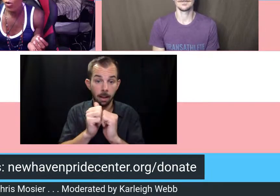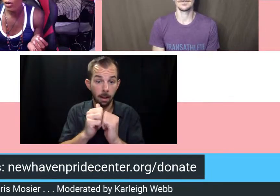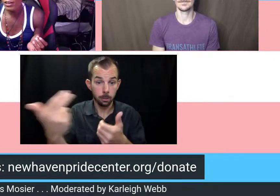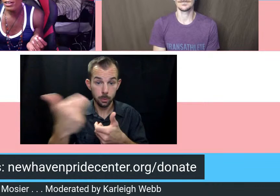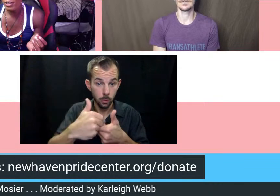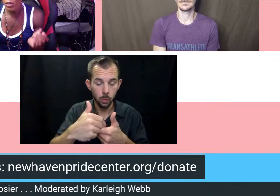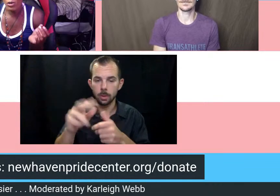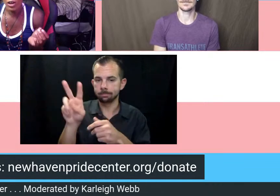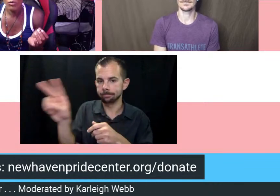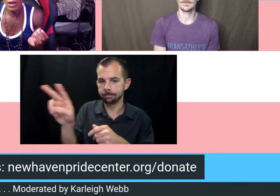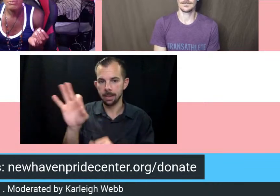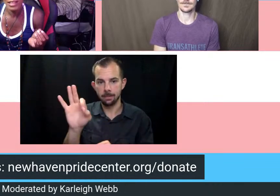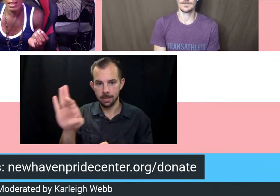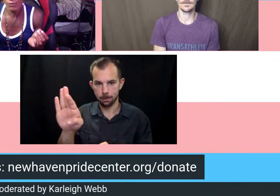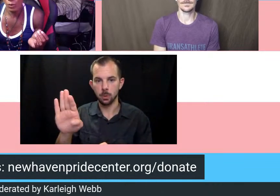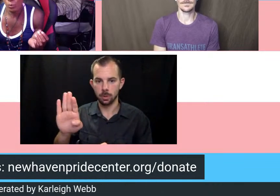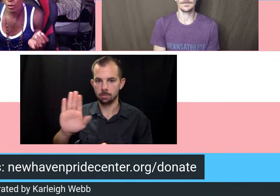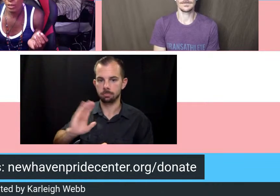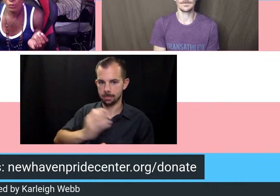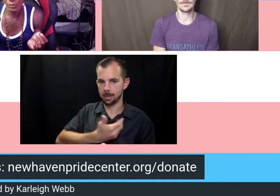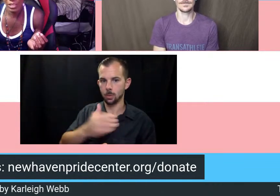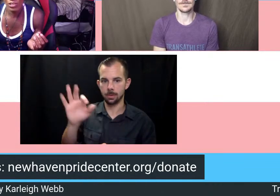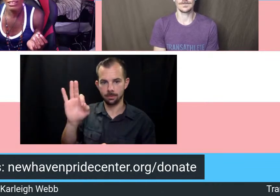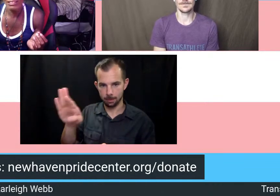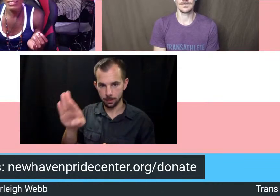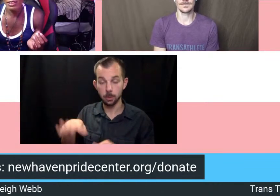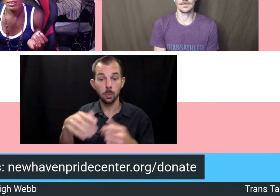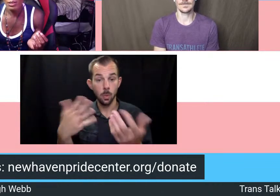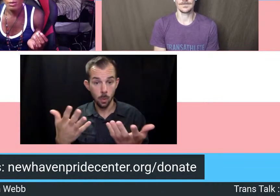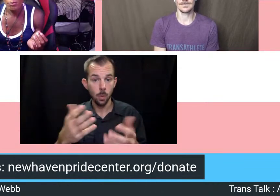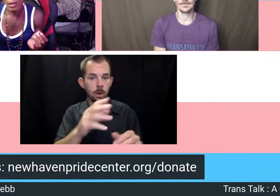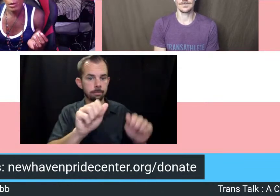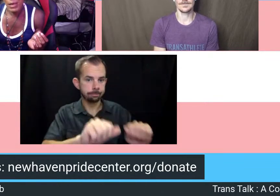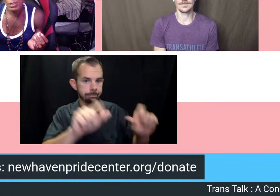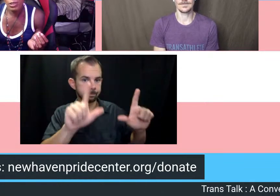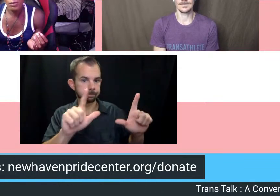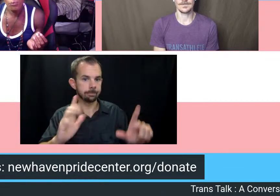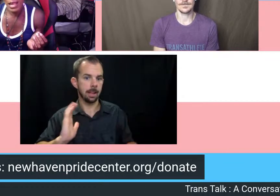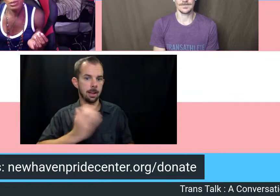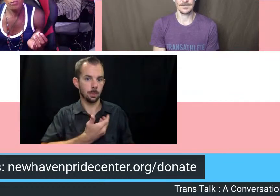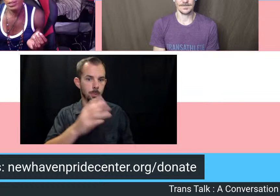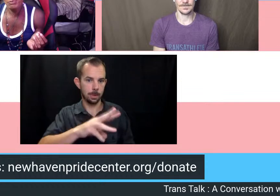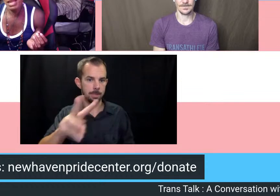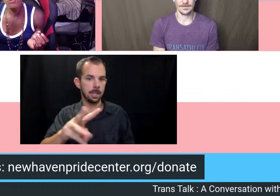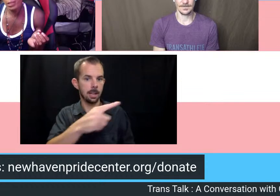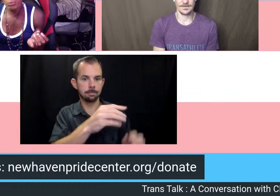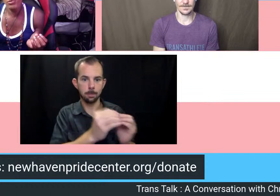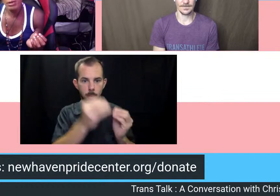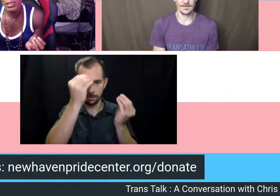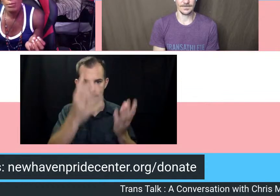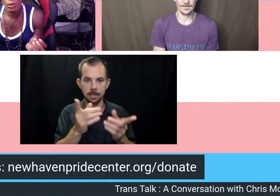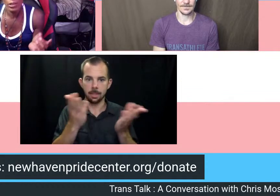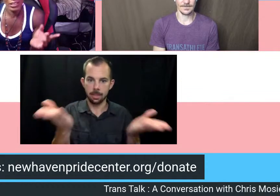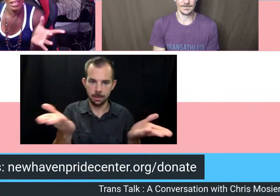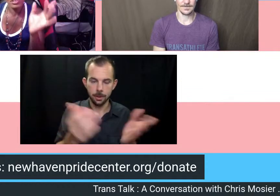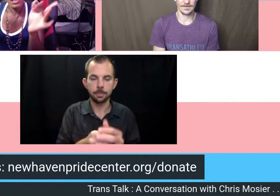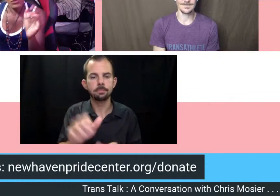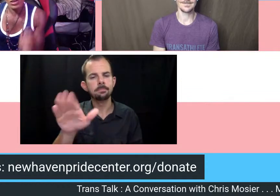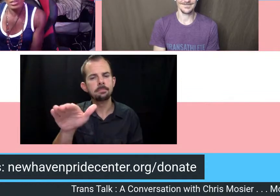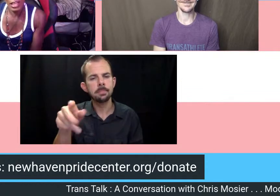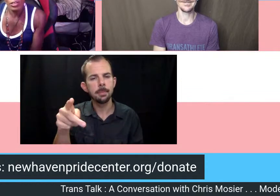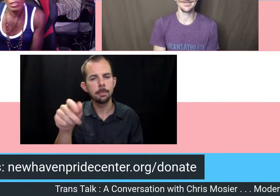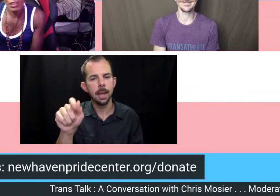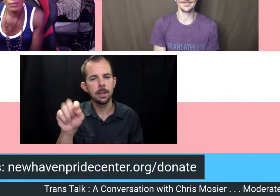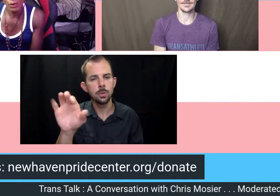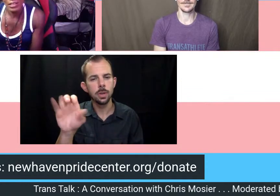information, or go to our website for more information. By the way, Patrick, put up the website real quick. Yes,